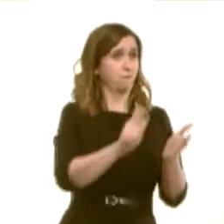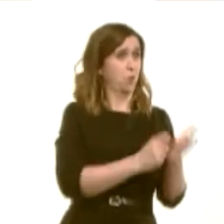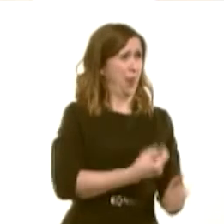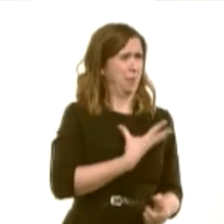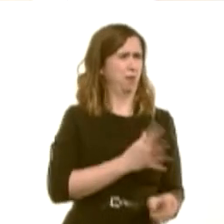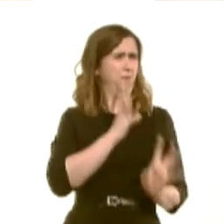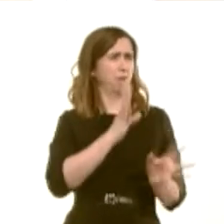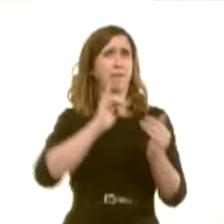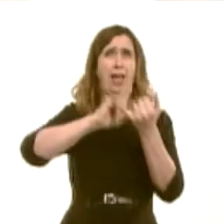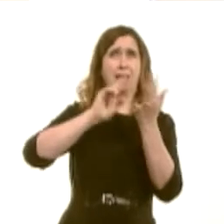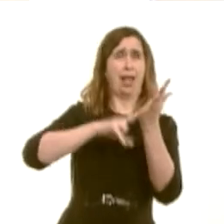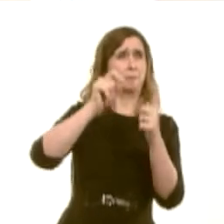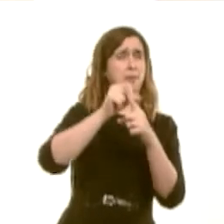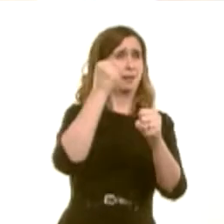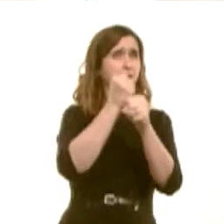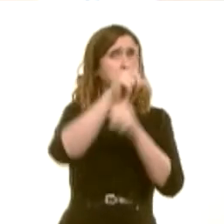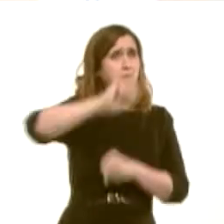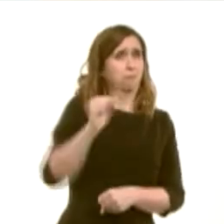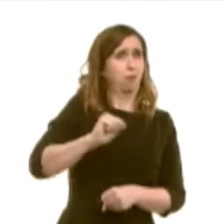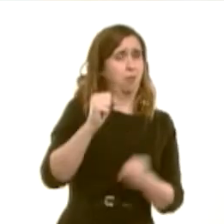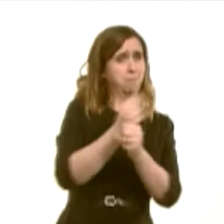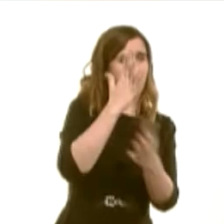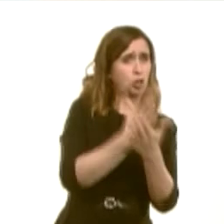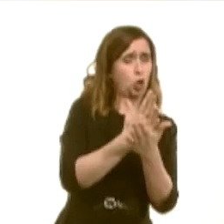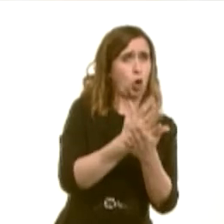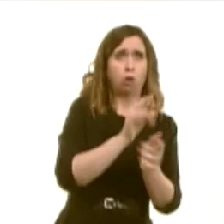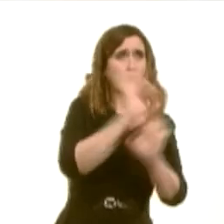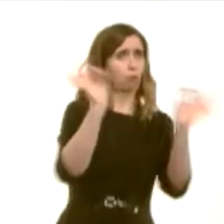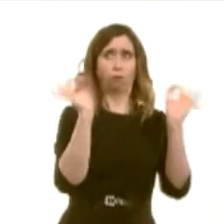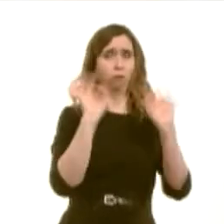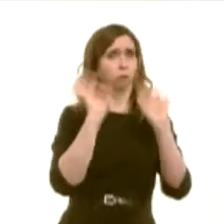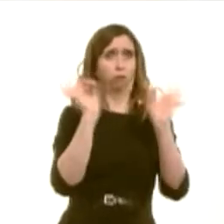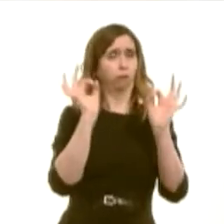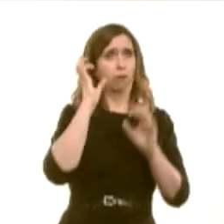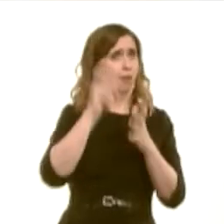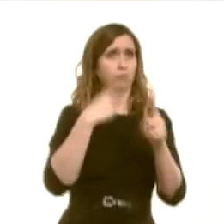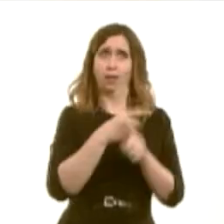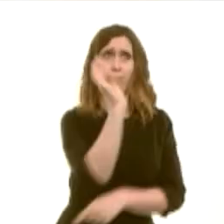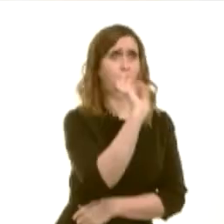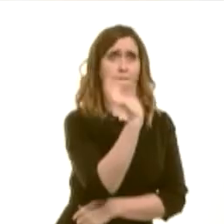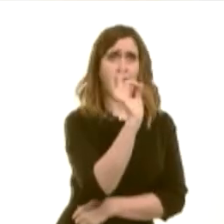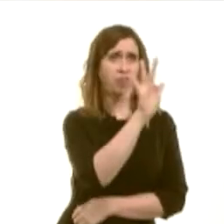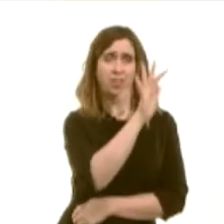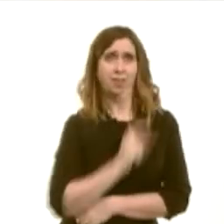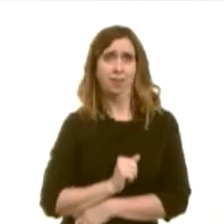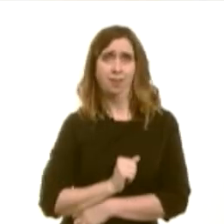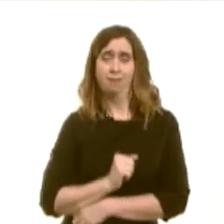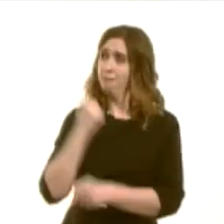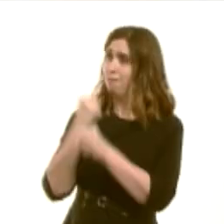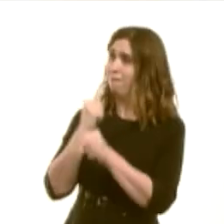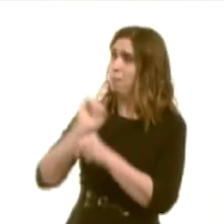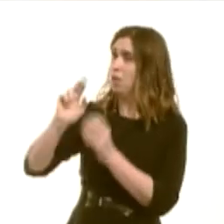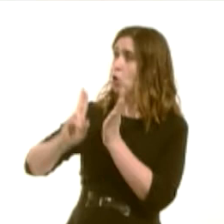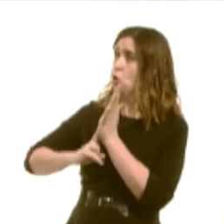SNP government in Scotland has ensured that tenants in Scotland aren't impacted by that particular tax. The government in